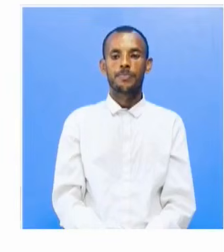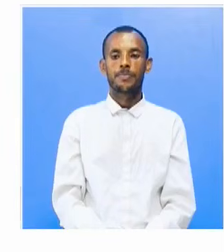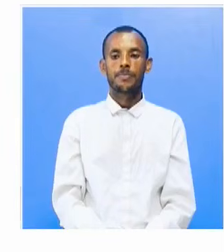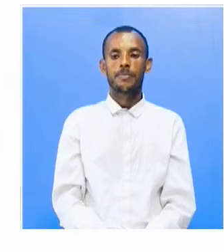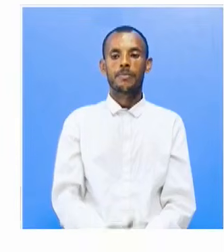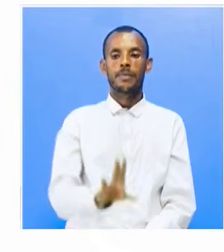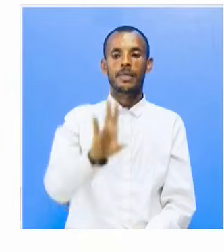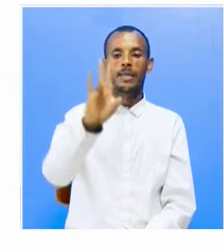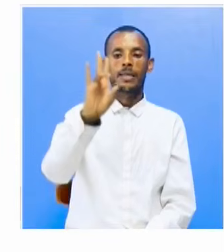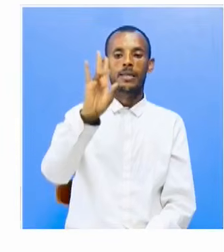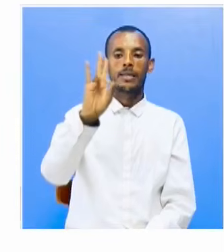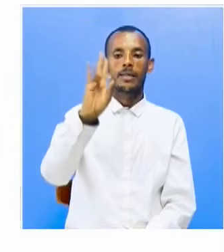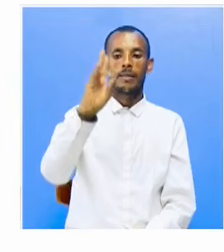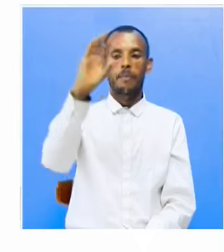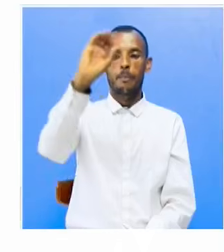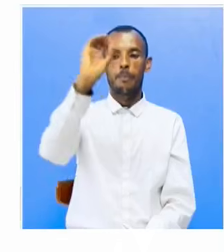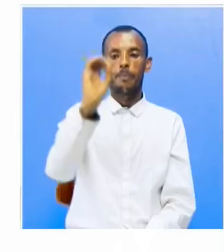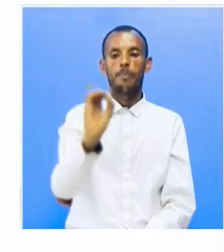7%